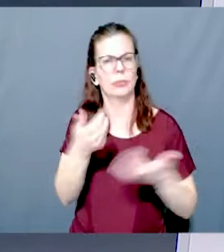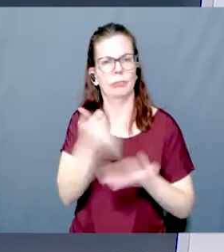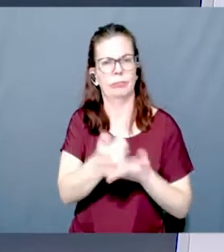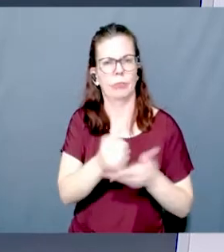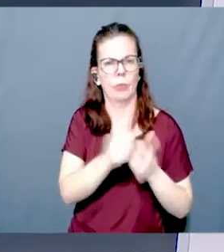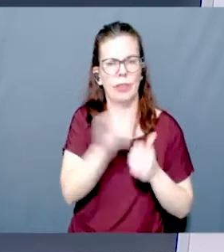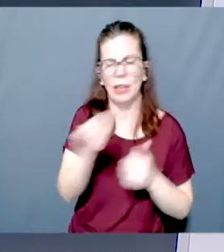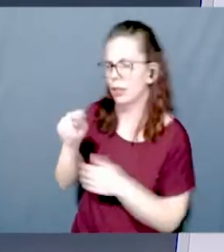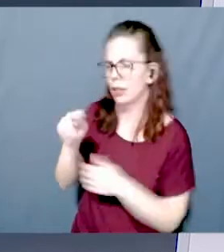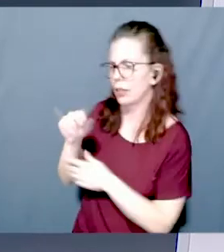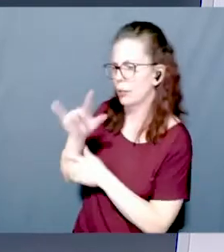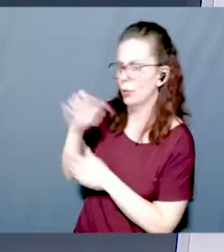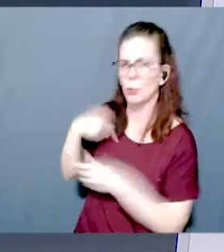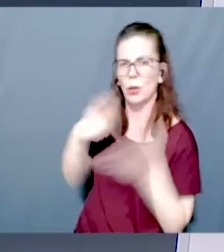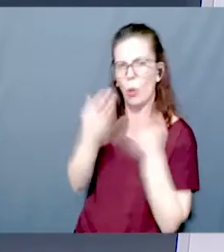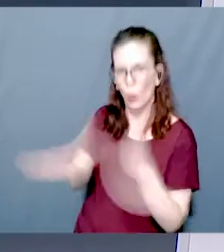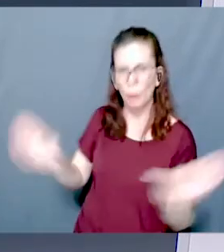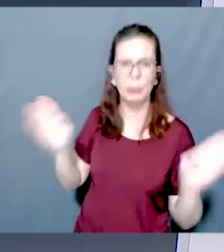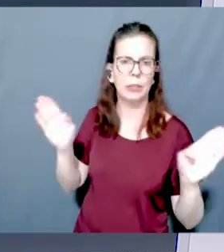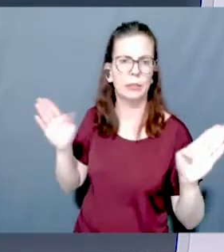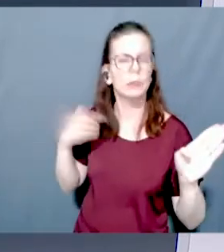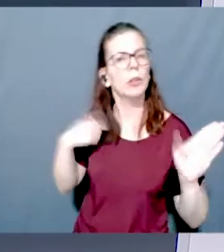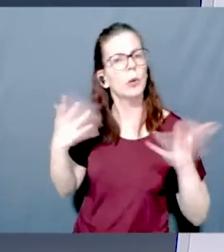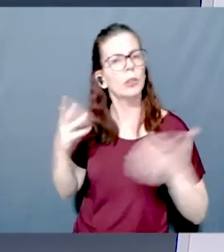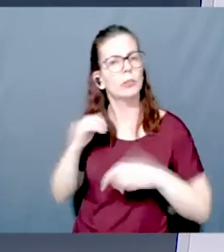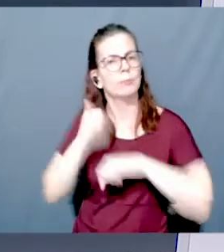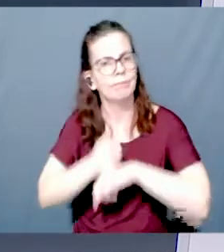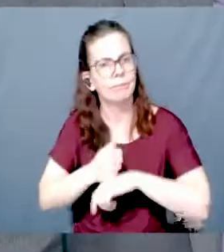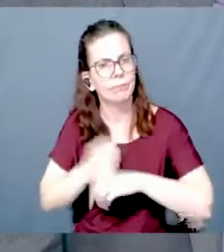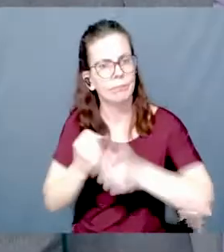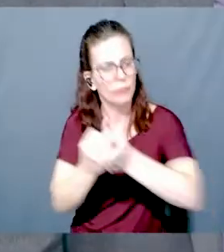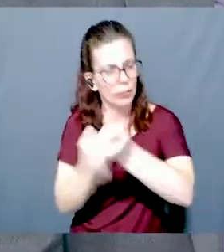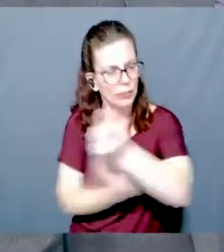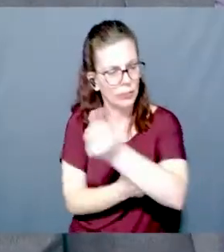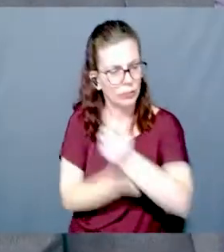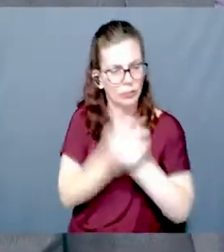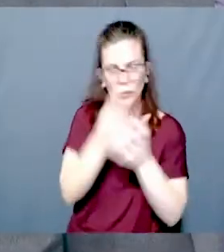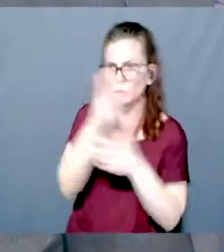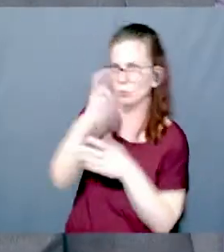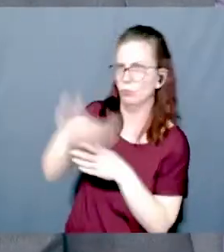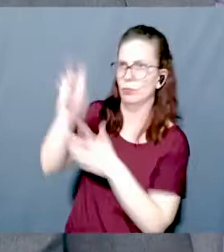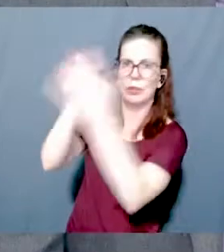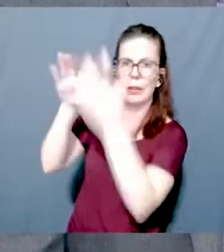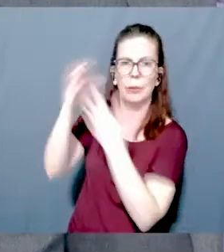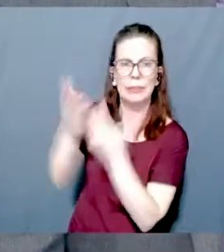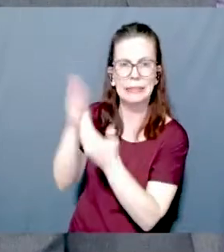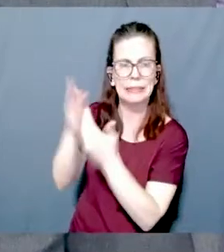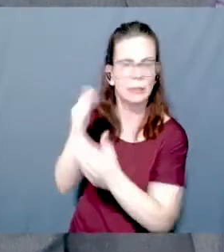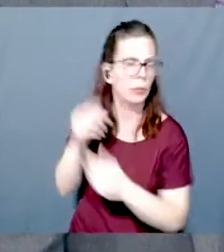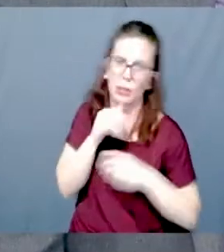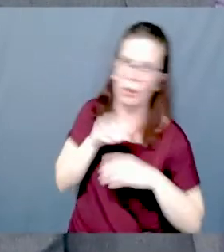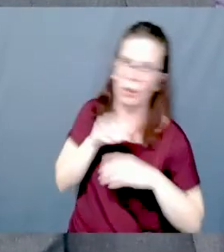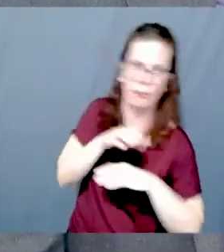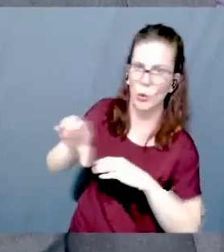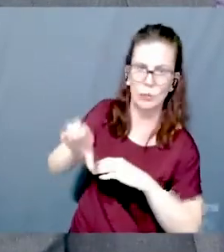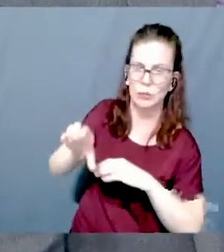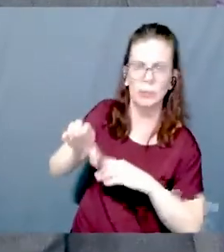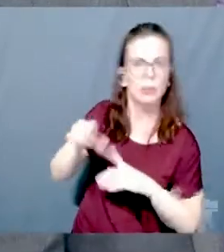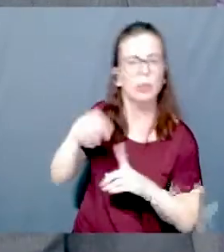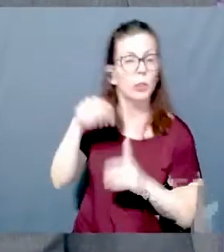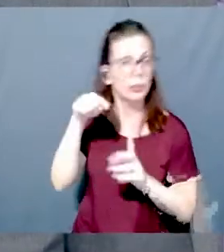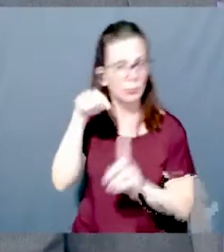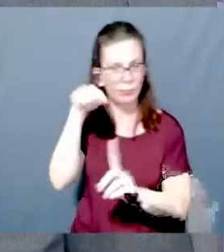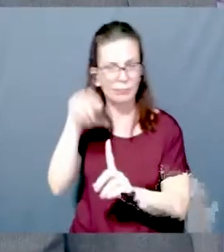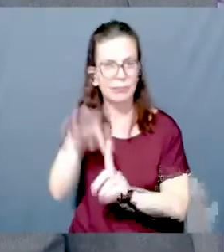We're really trying to bring a platform that allows them to move to the cloud easily, but we're not forcing them into any specific software. So if they want to